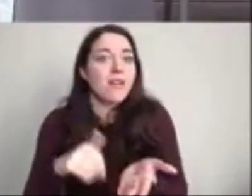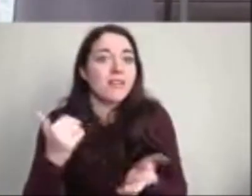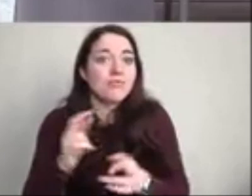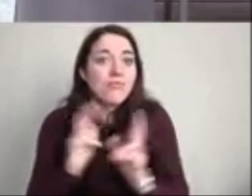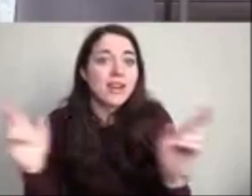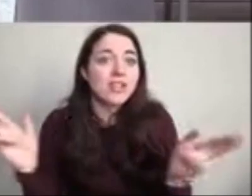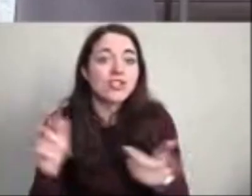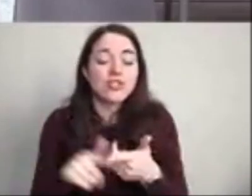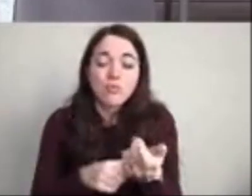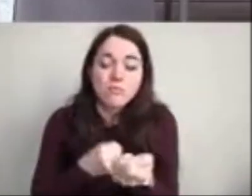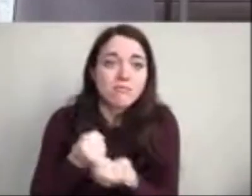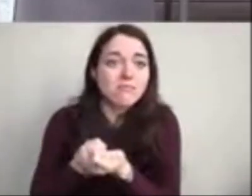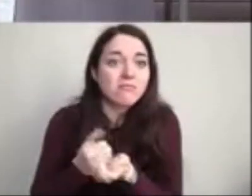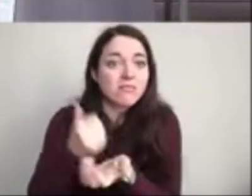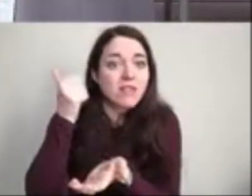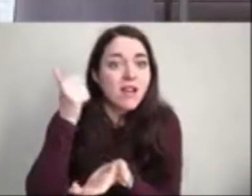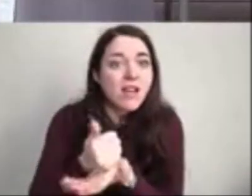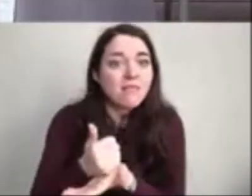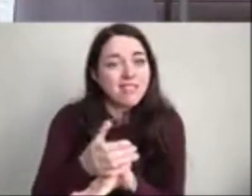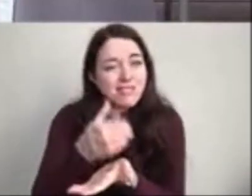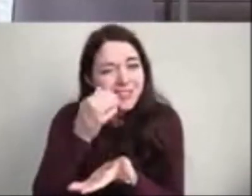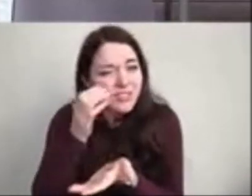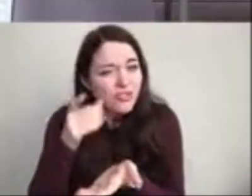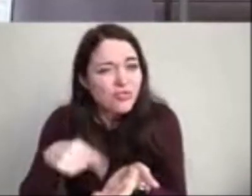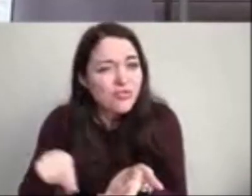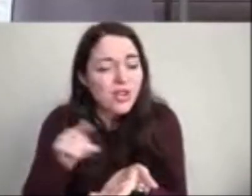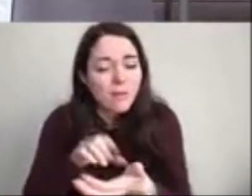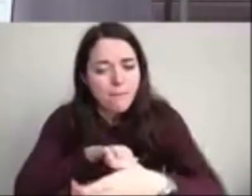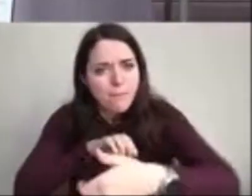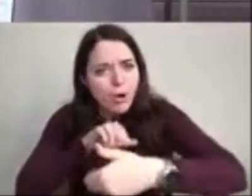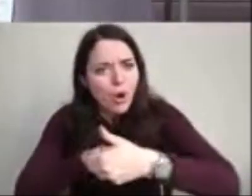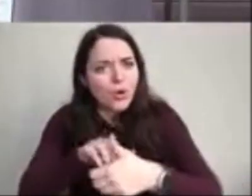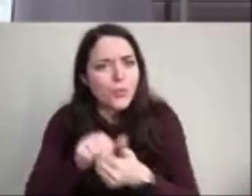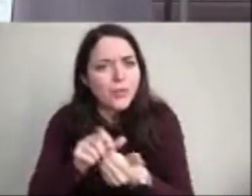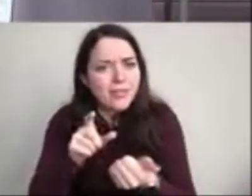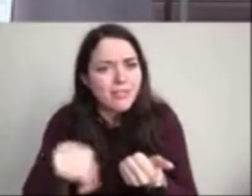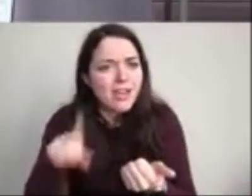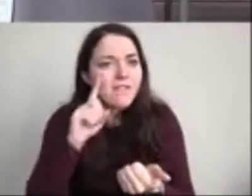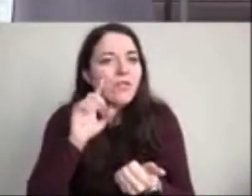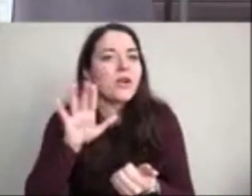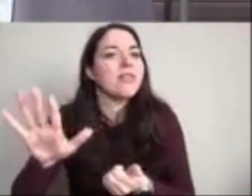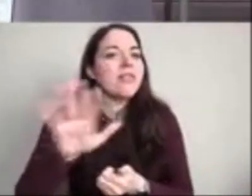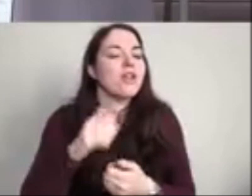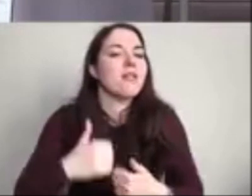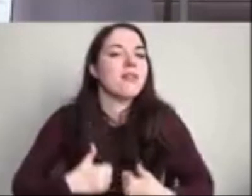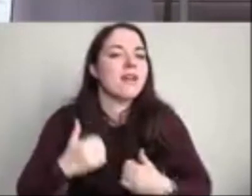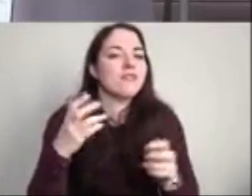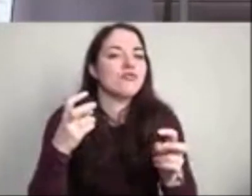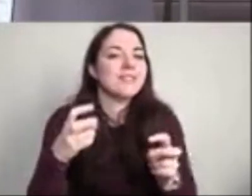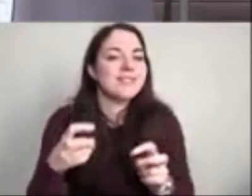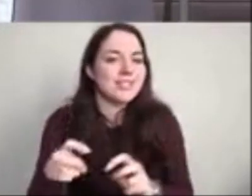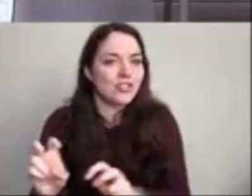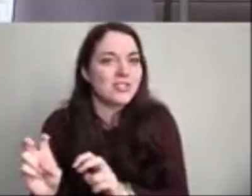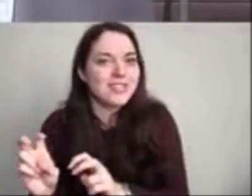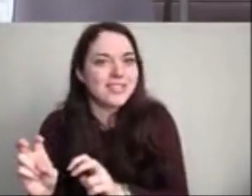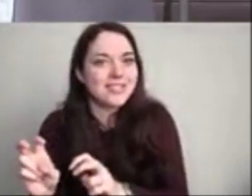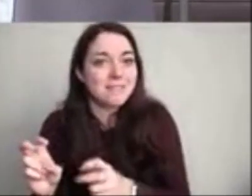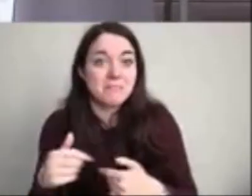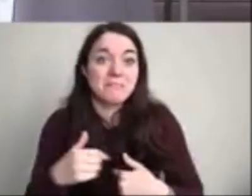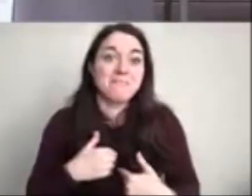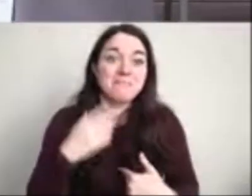them, partner with them in those areas of transition. Because I was now in